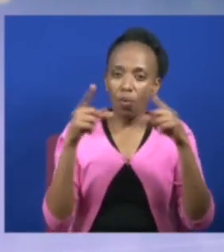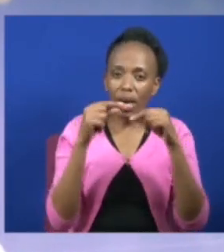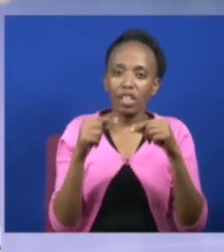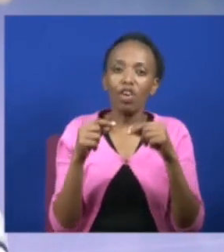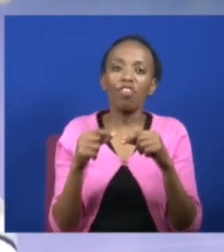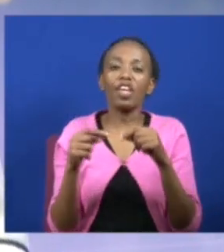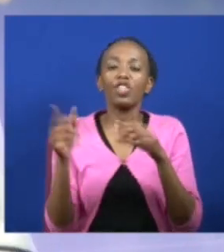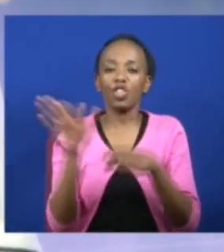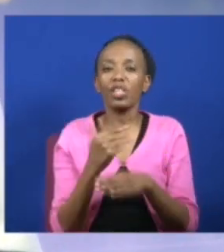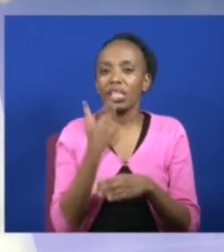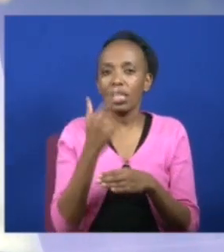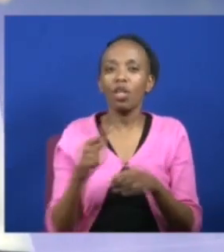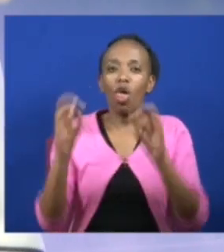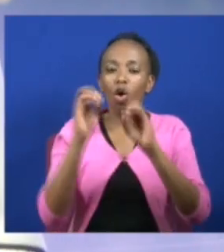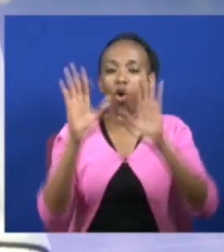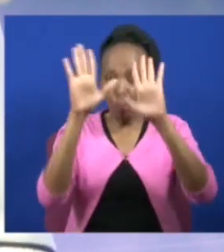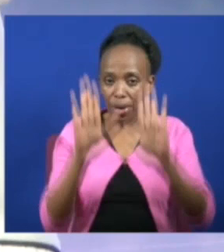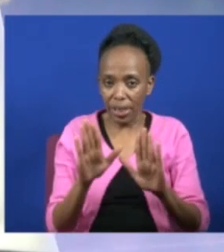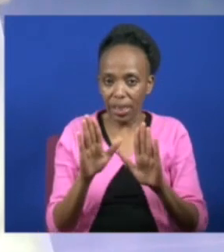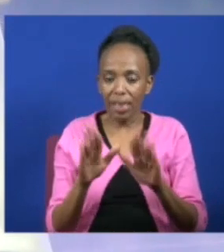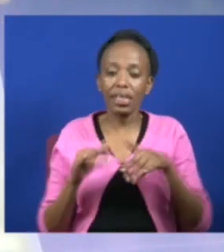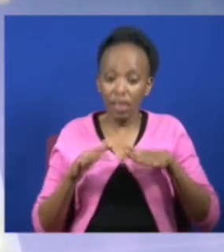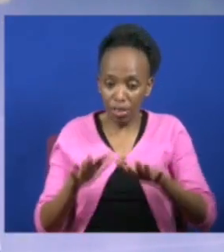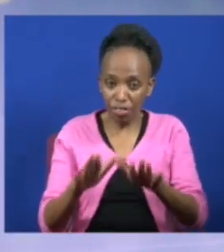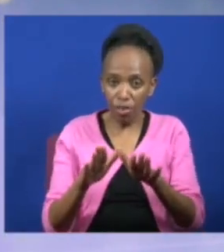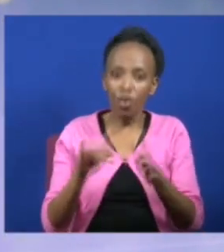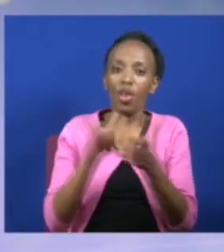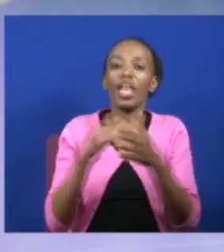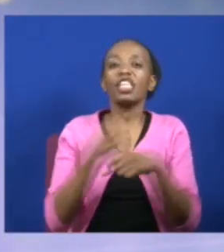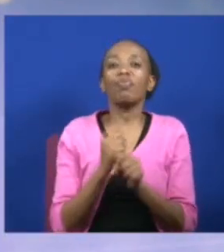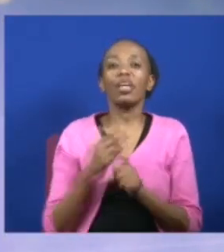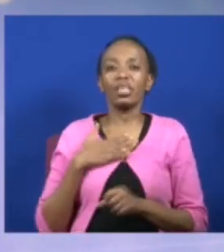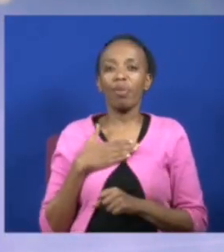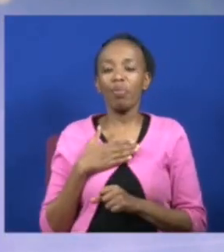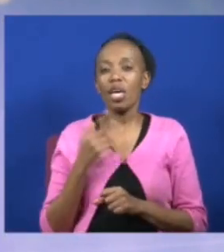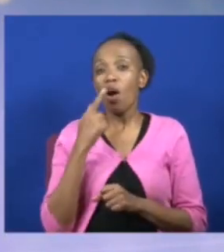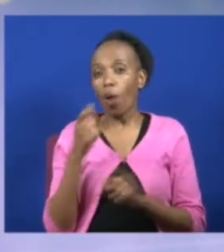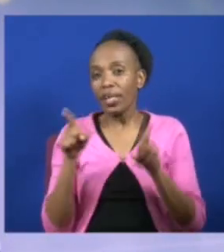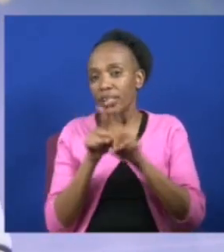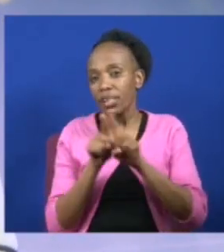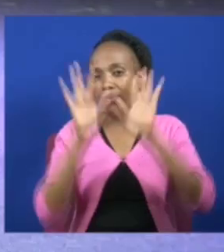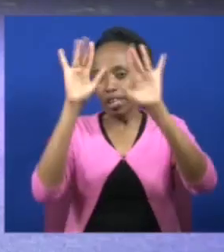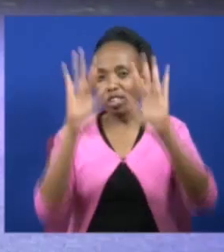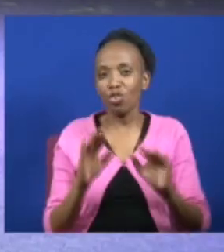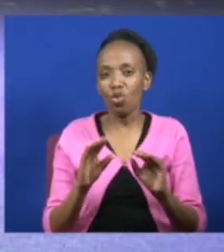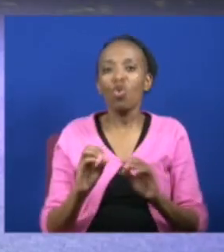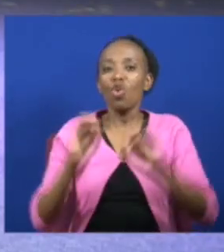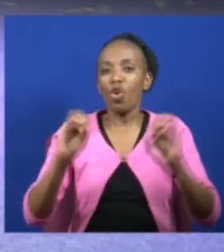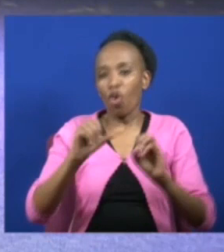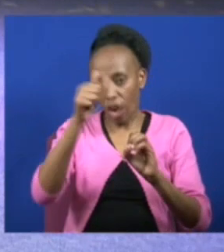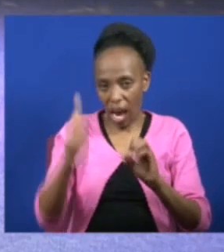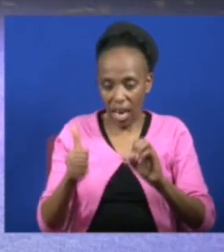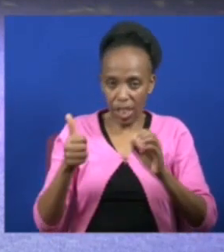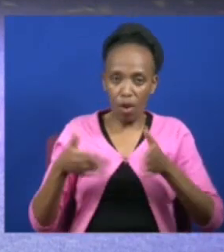of a famous hymn, it says, "All precious is the flow that makes me white as snow.